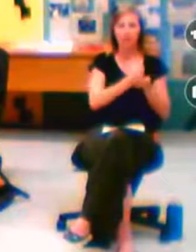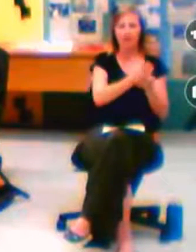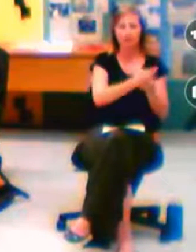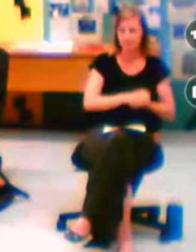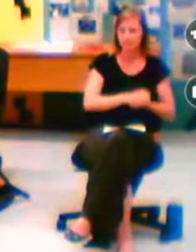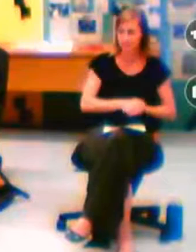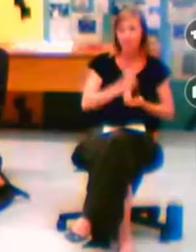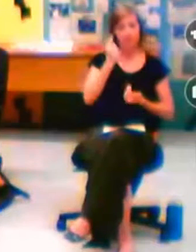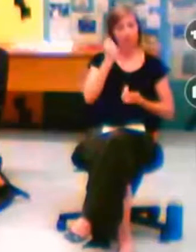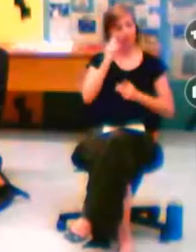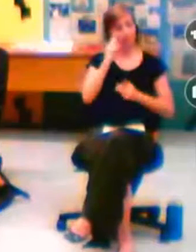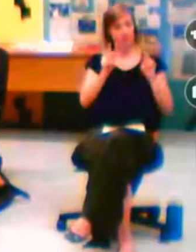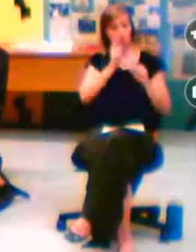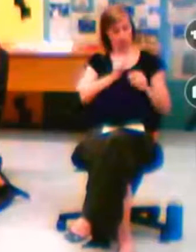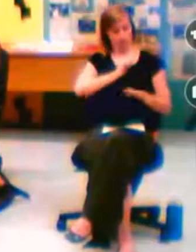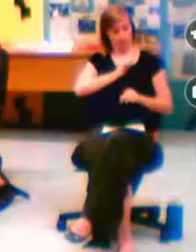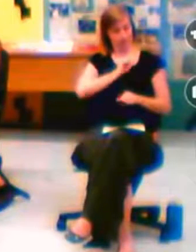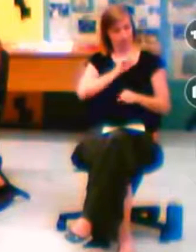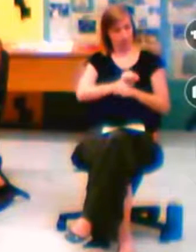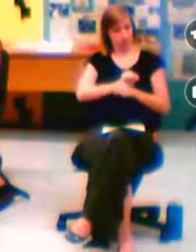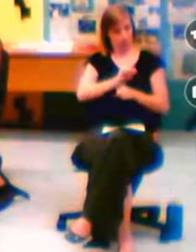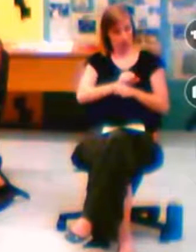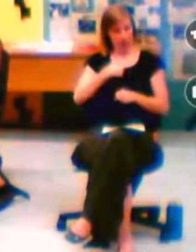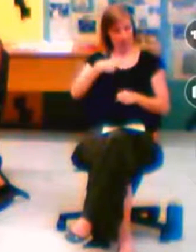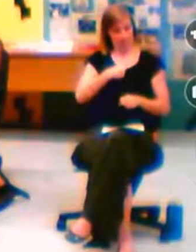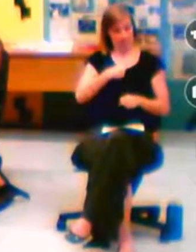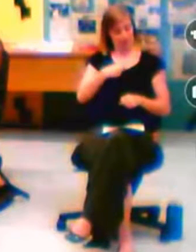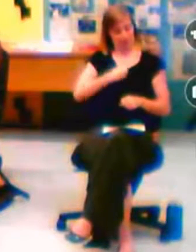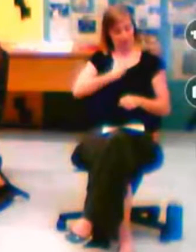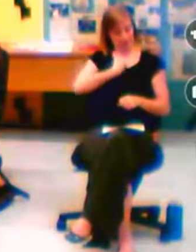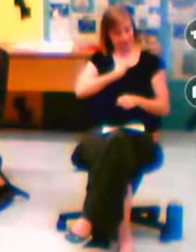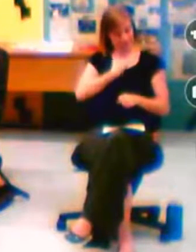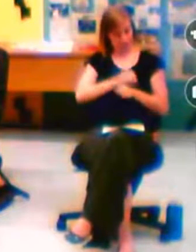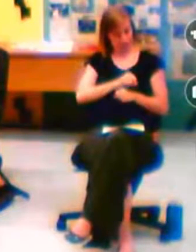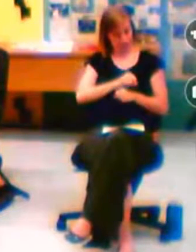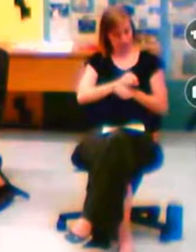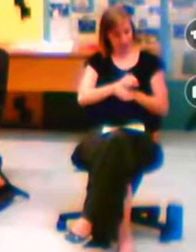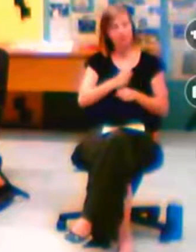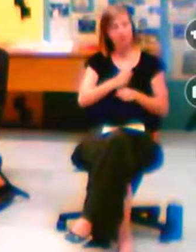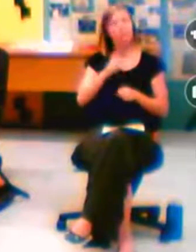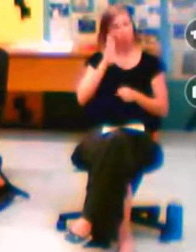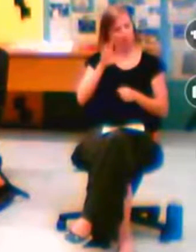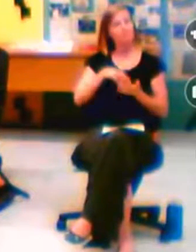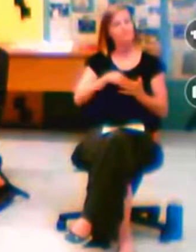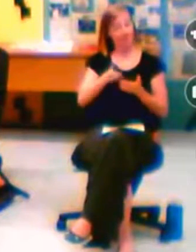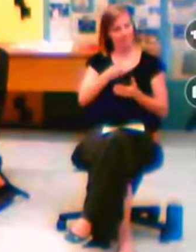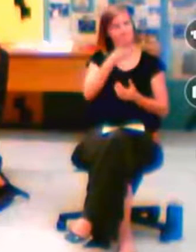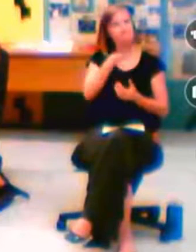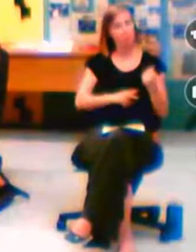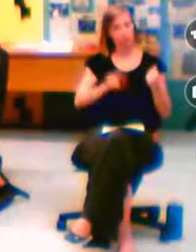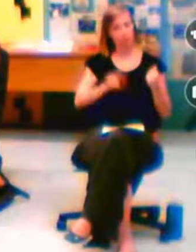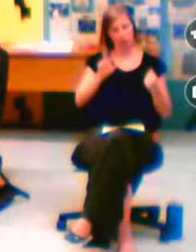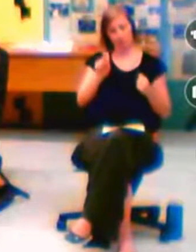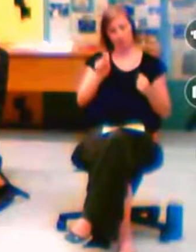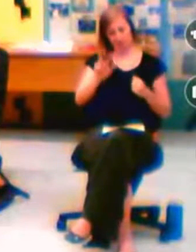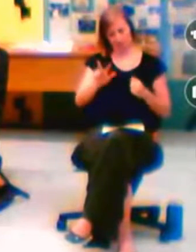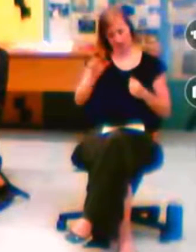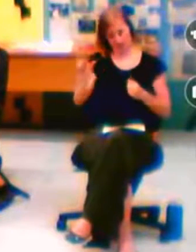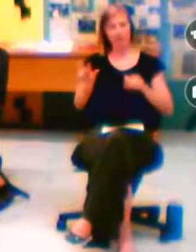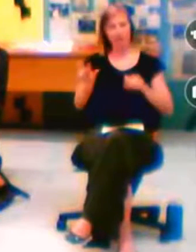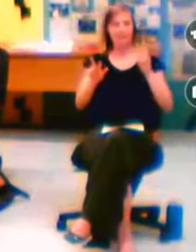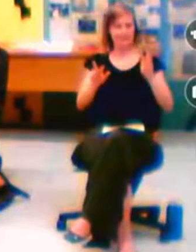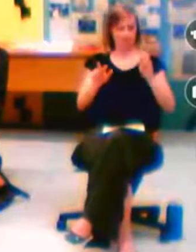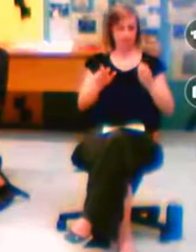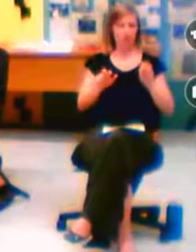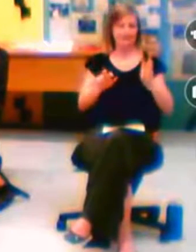form. If there is no other source of income, there are no other premium taxes collected. People who